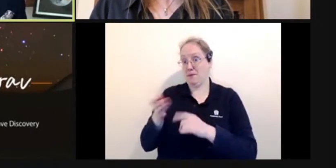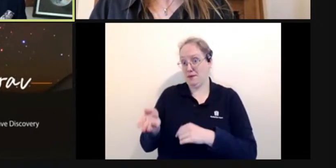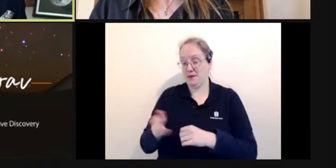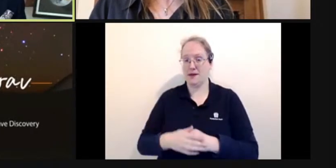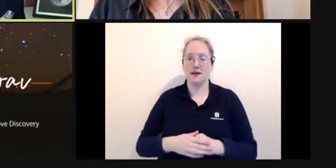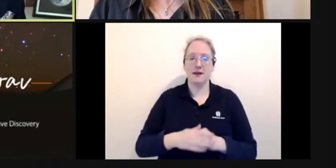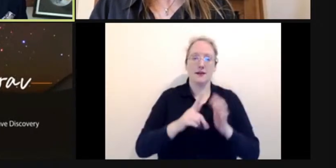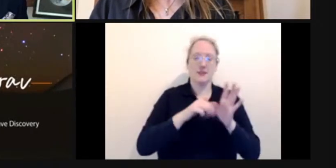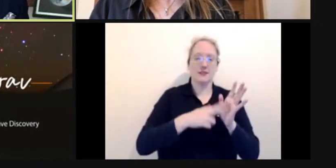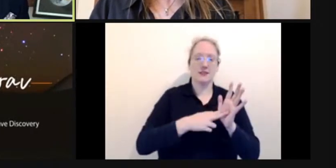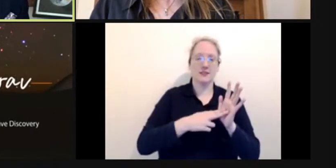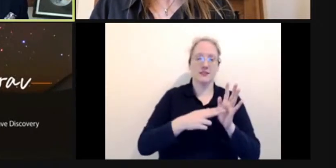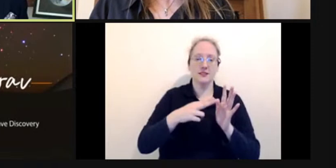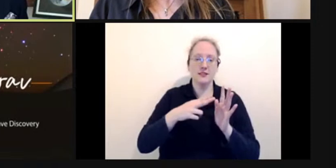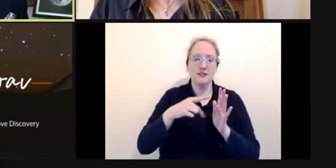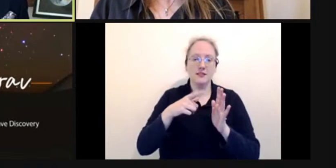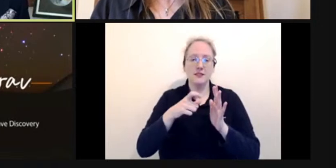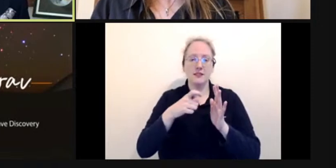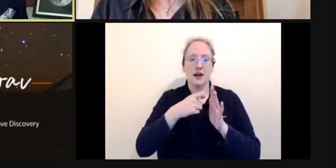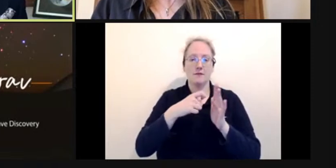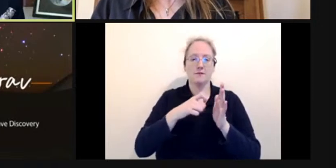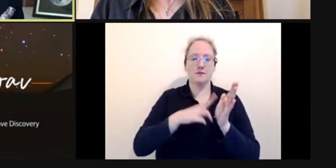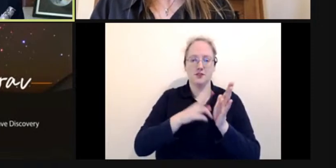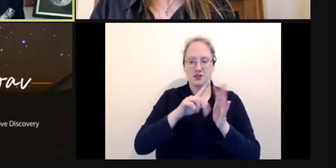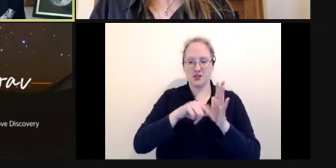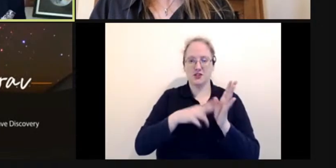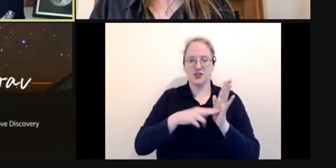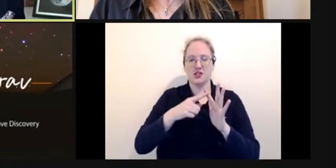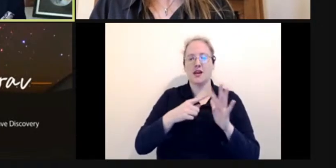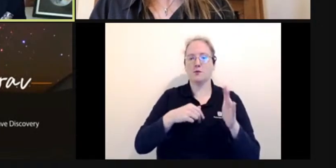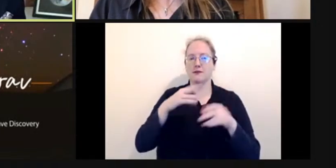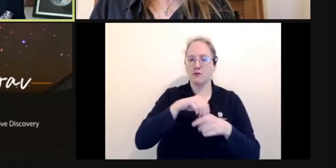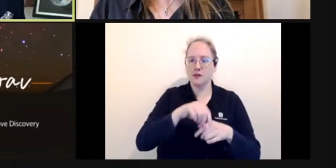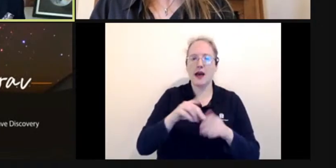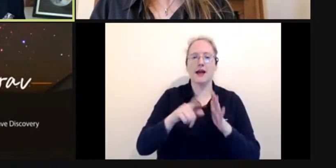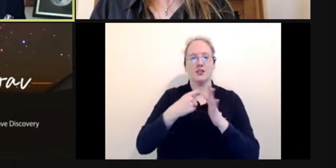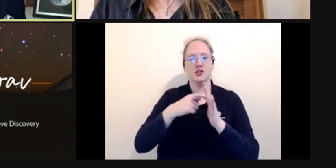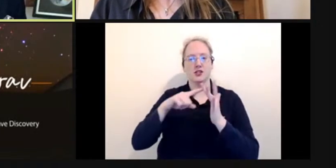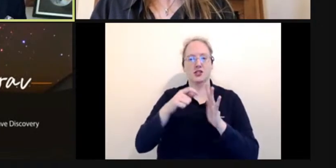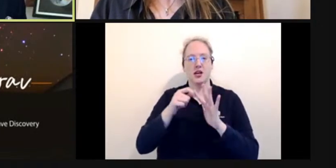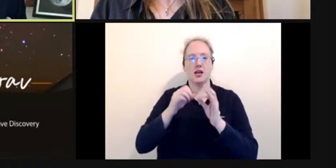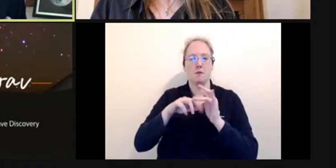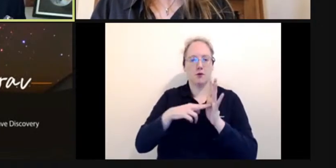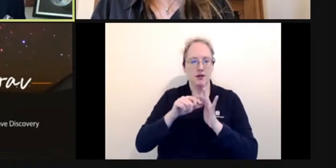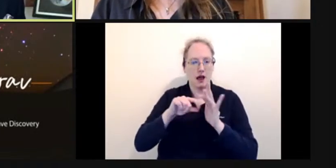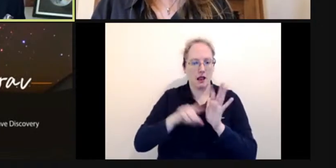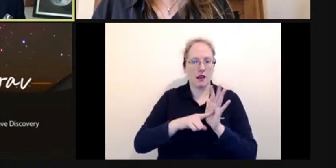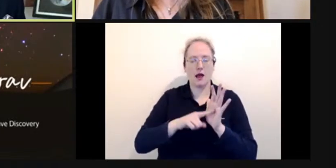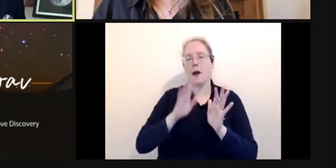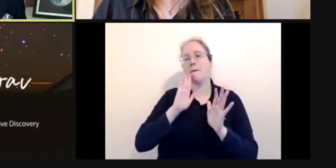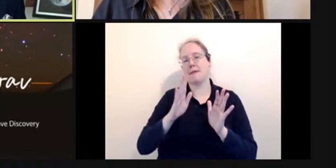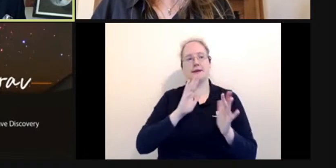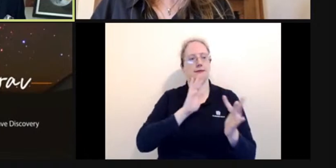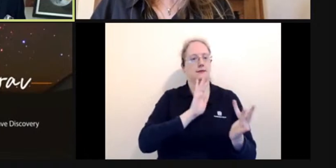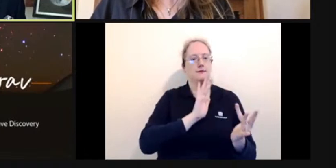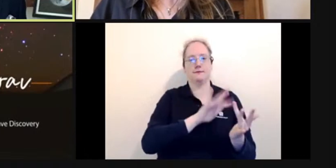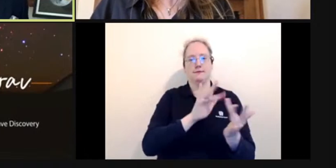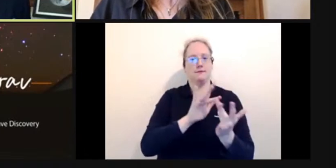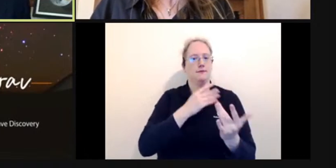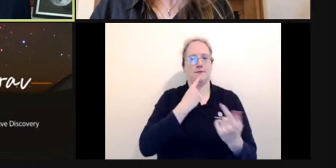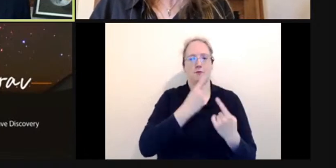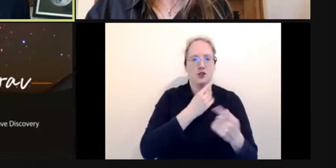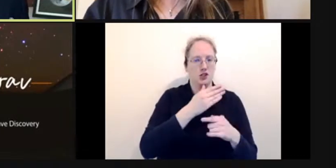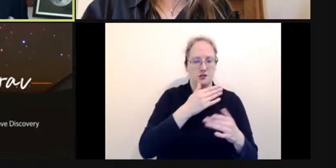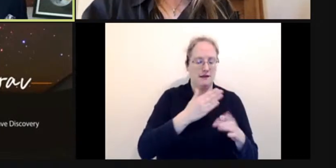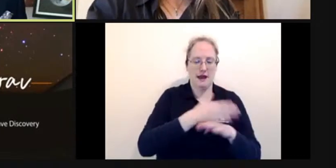James Josephides was involved in some of the artwork. Thank you for that. Jackie Bondell, amazing outreach efforts across Ostrava and